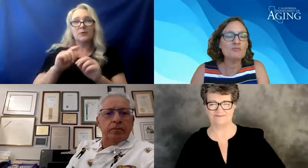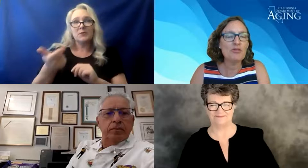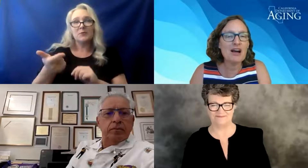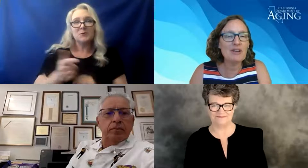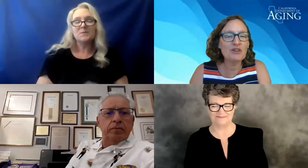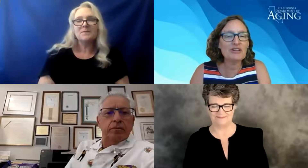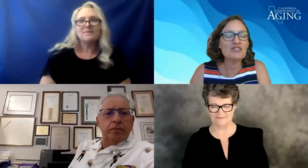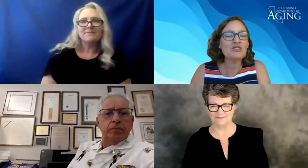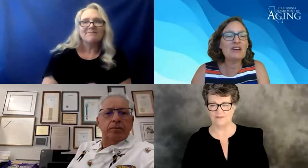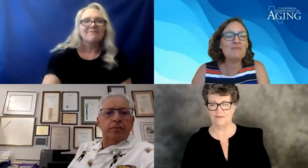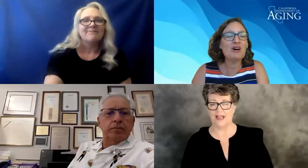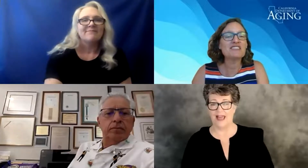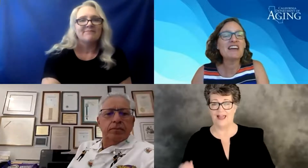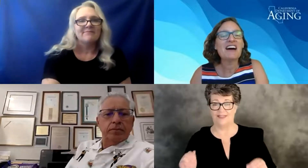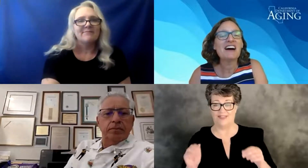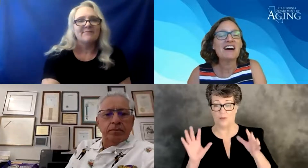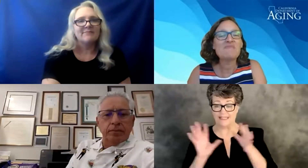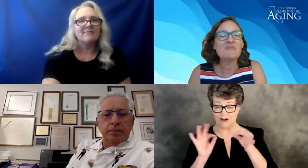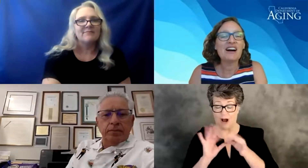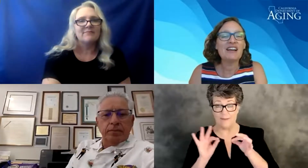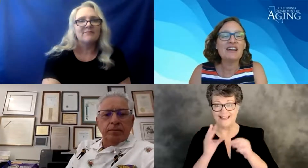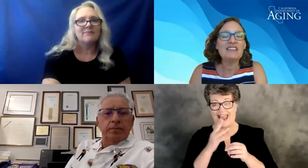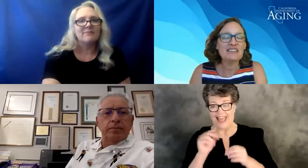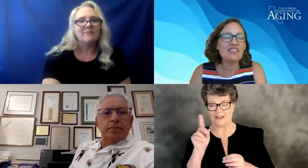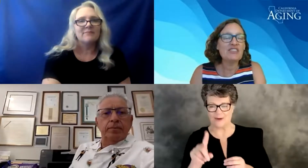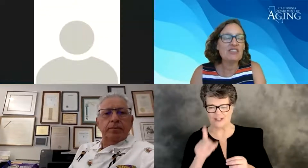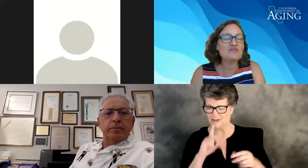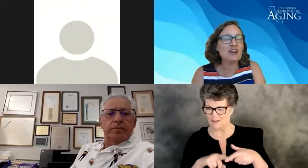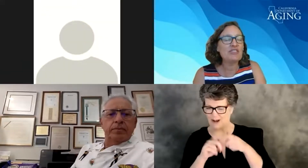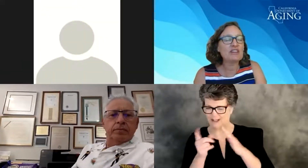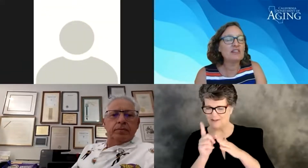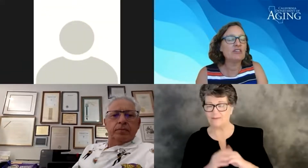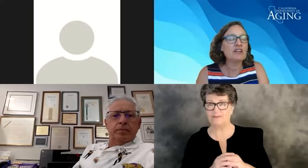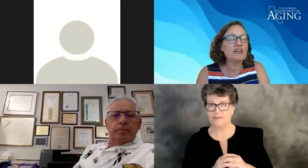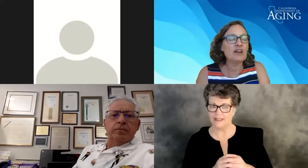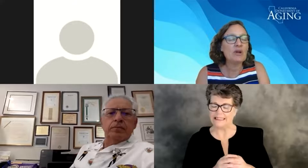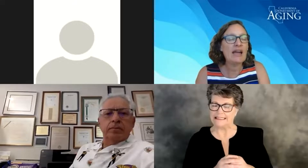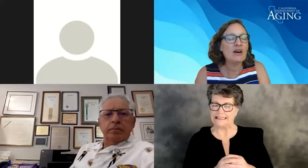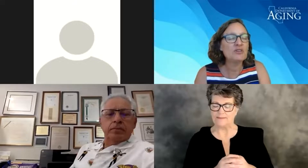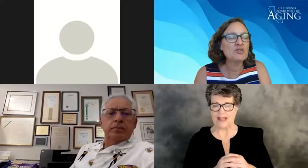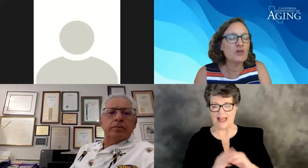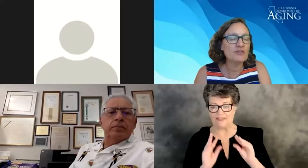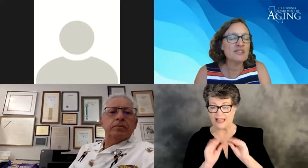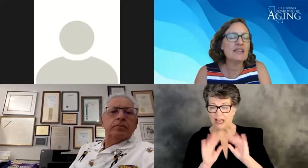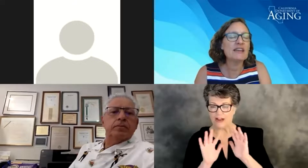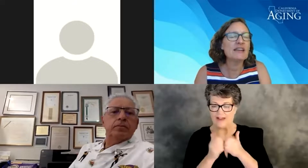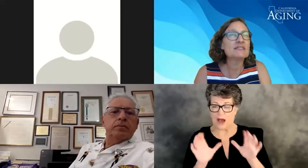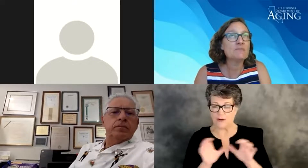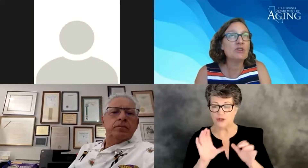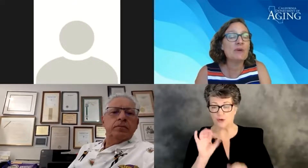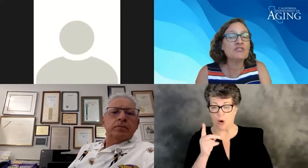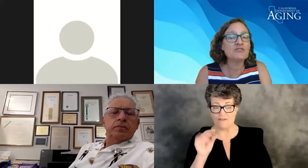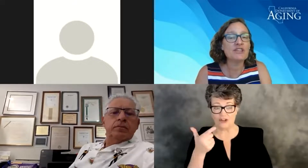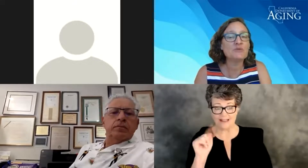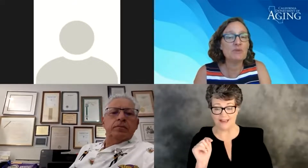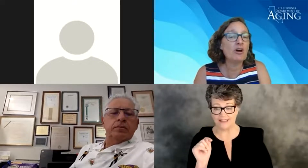That was both a comment and a question, so I'm pausing. Yes, I think that's right. The clarity on how to do oversight. And I guess, you